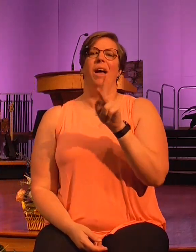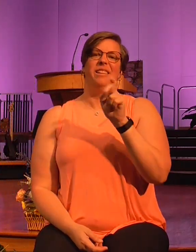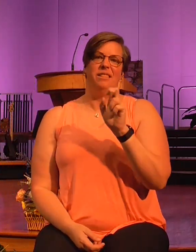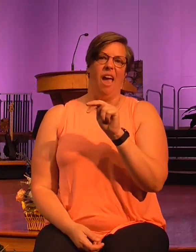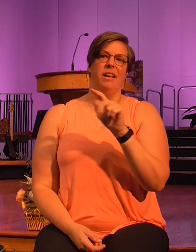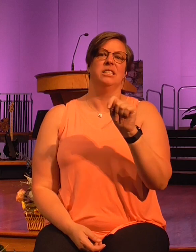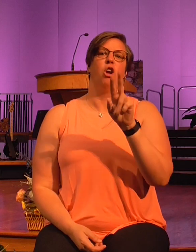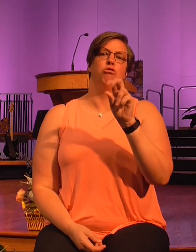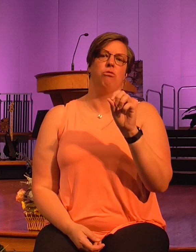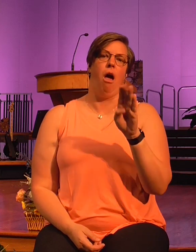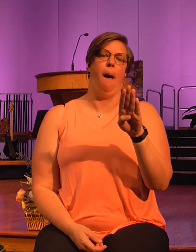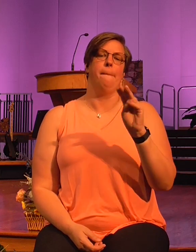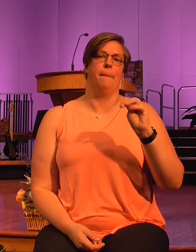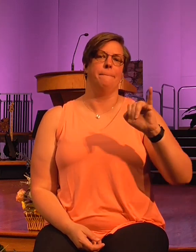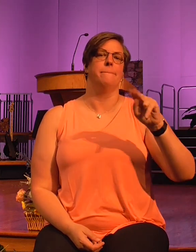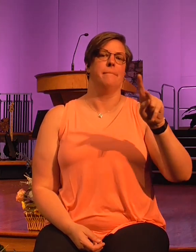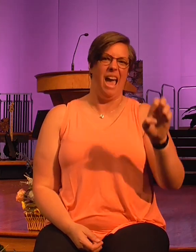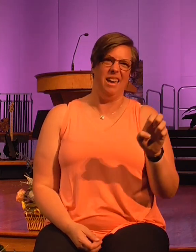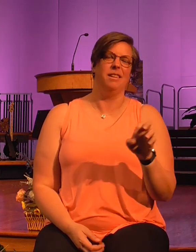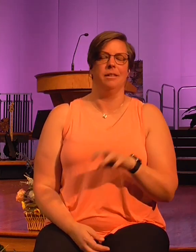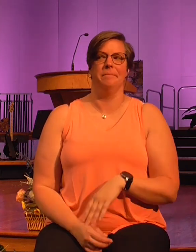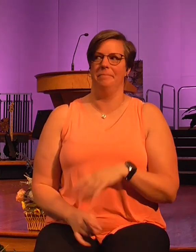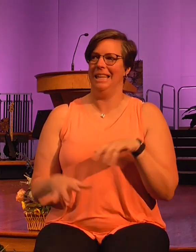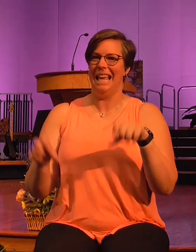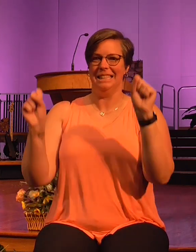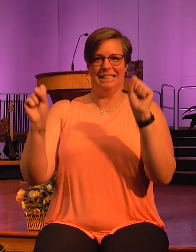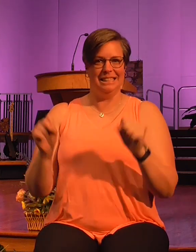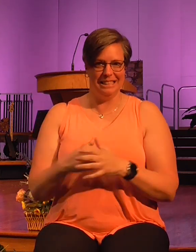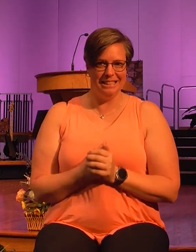and Rob Lowe. Yes.